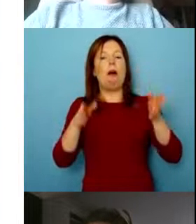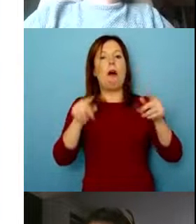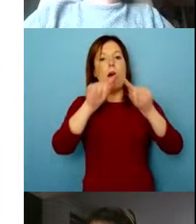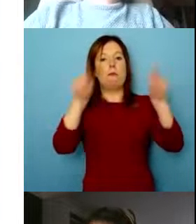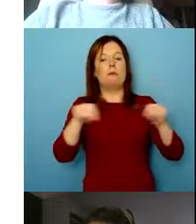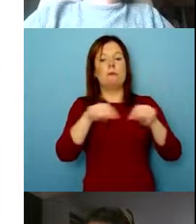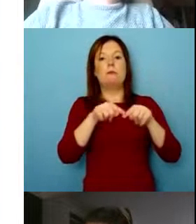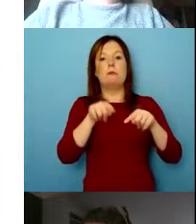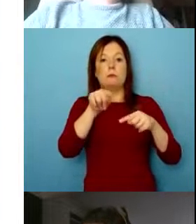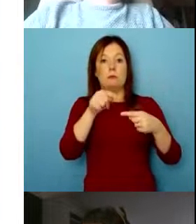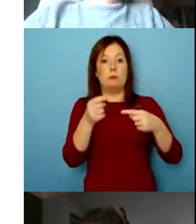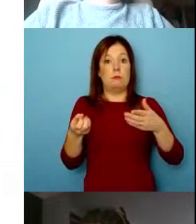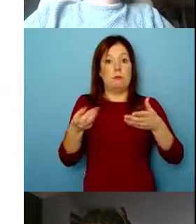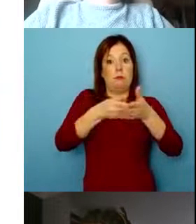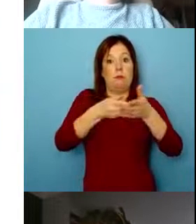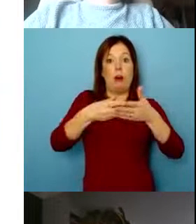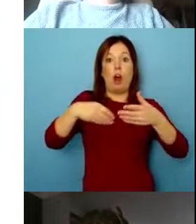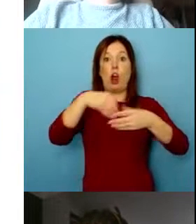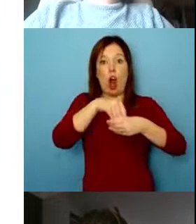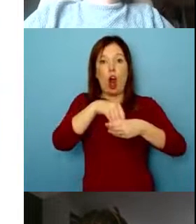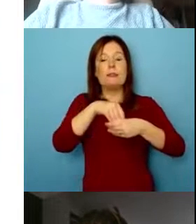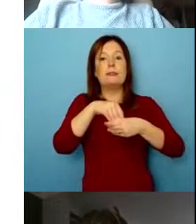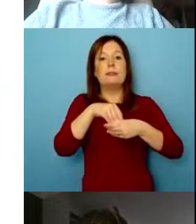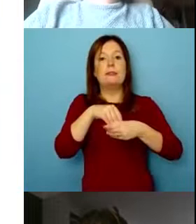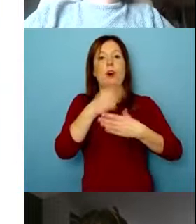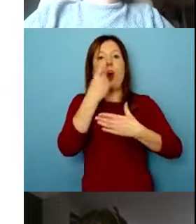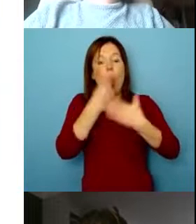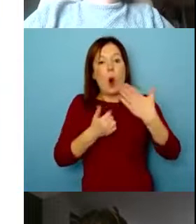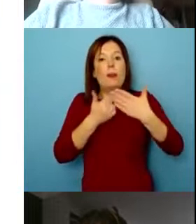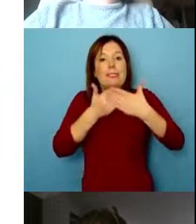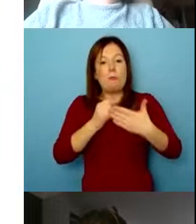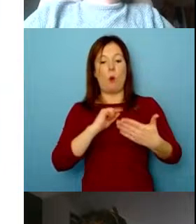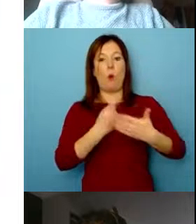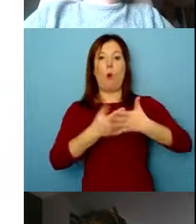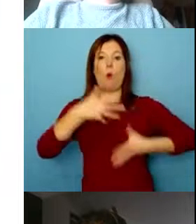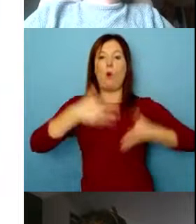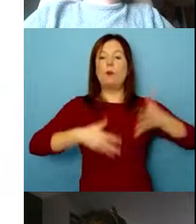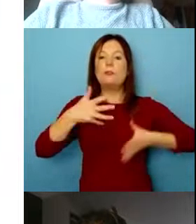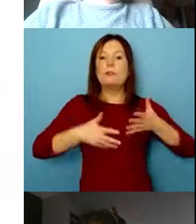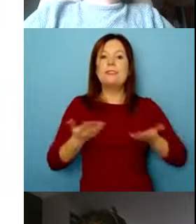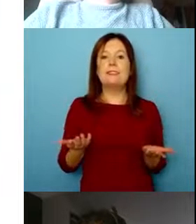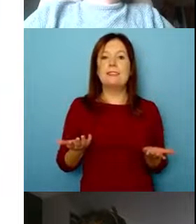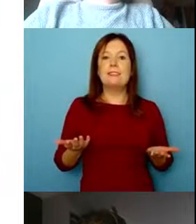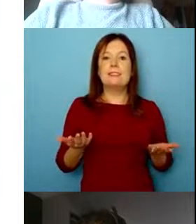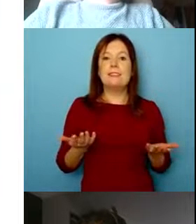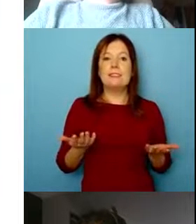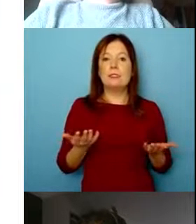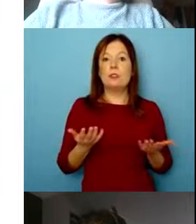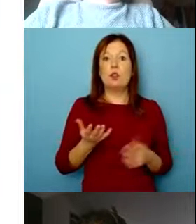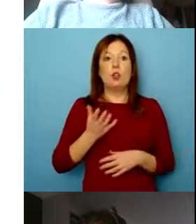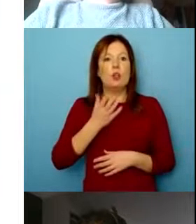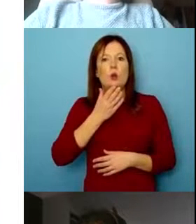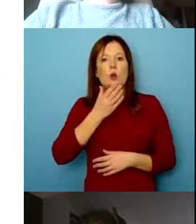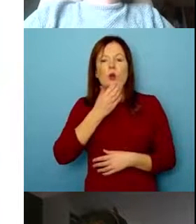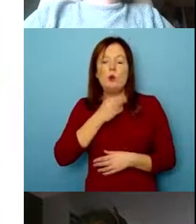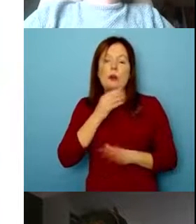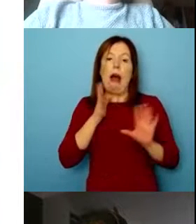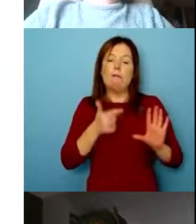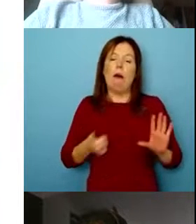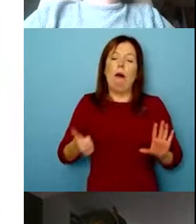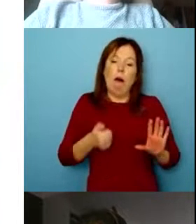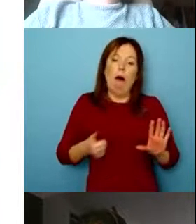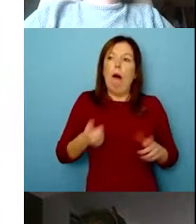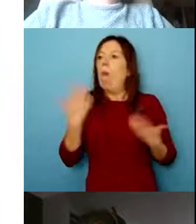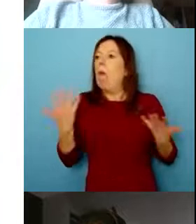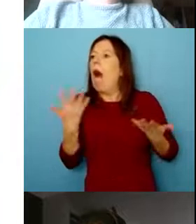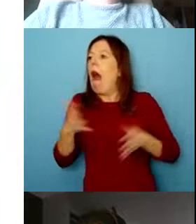be populated with content variants that only support signed content, for example, without forcing the user to have to go out and seek and find